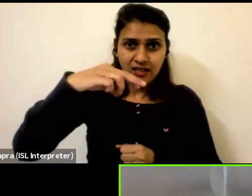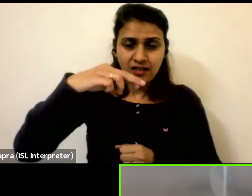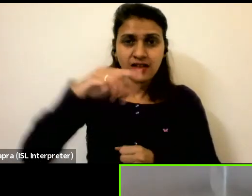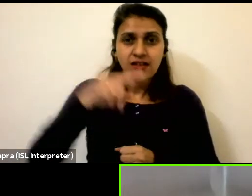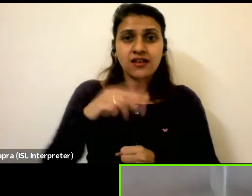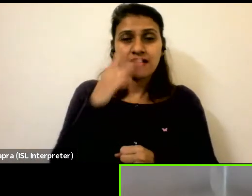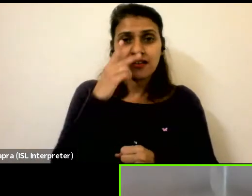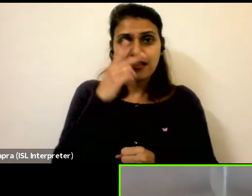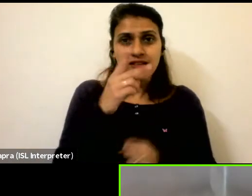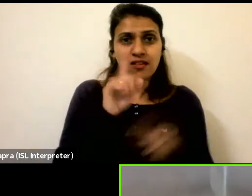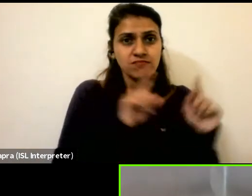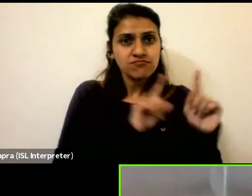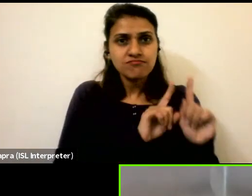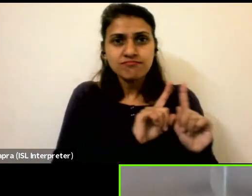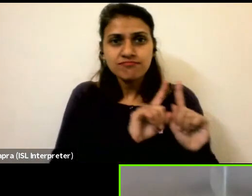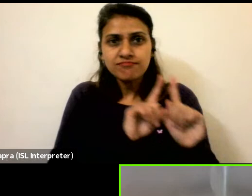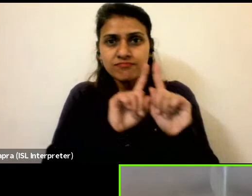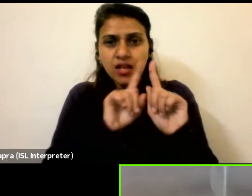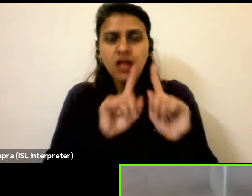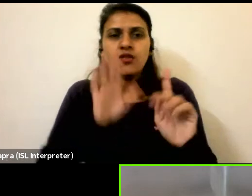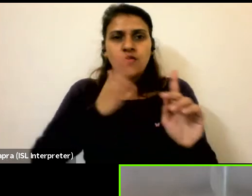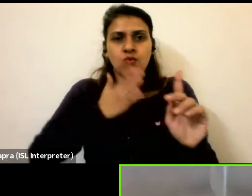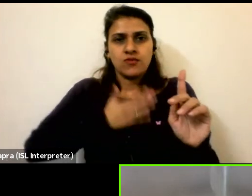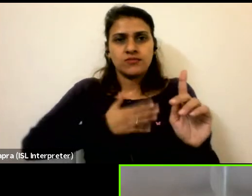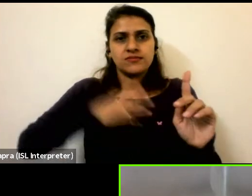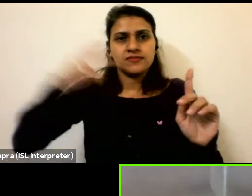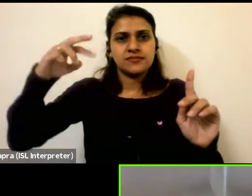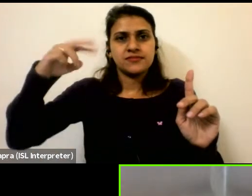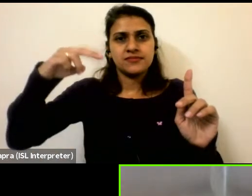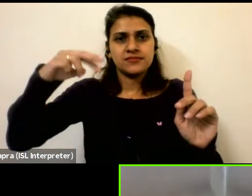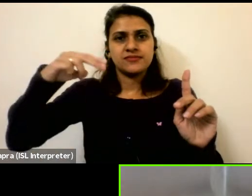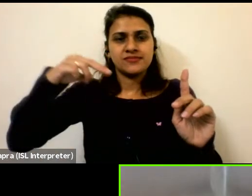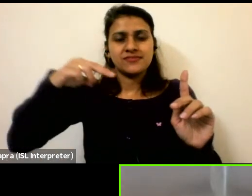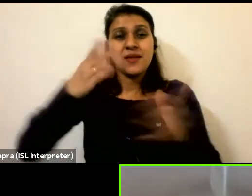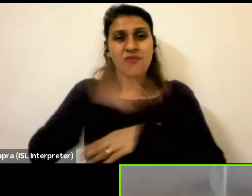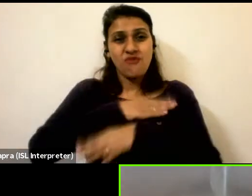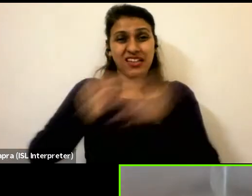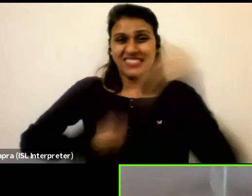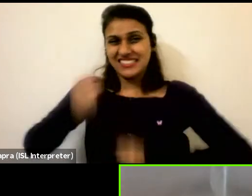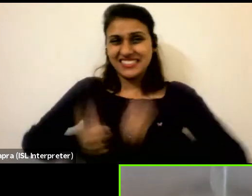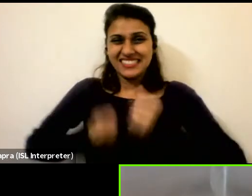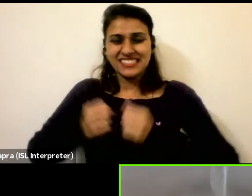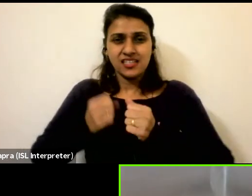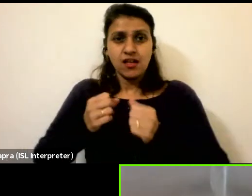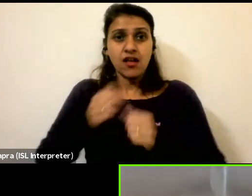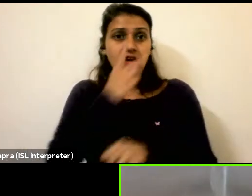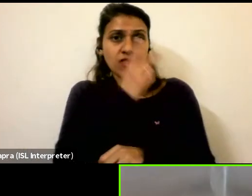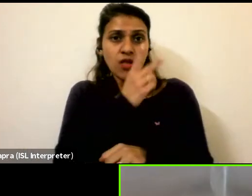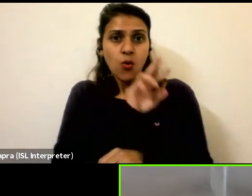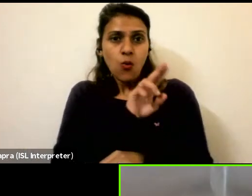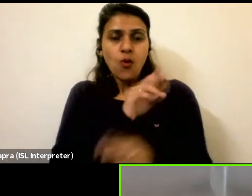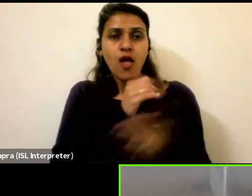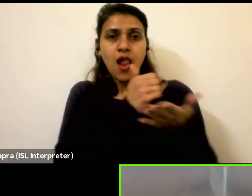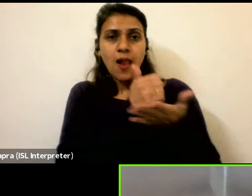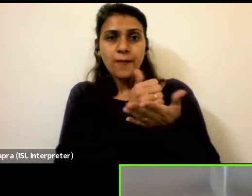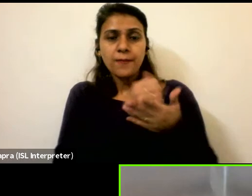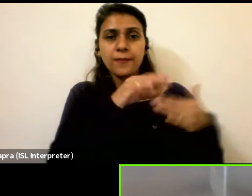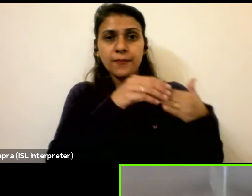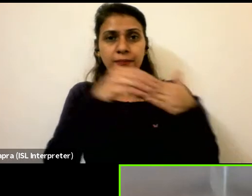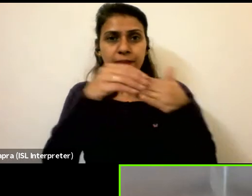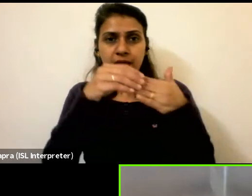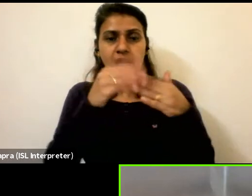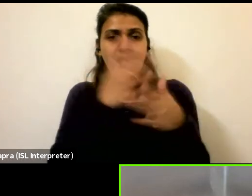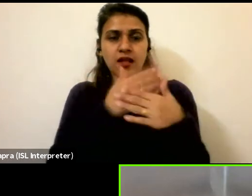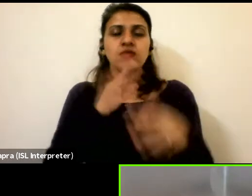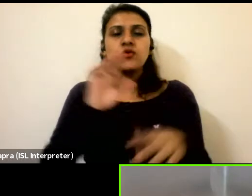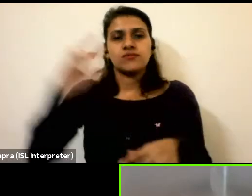this pair, they slowed down. They all went slowly behind these people, and the child was